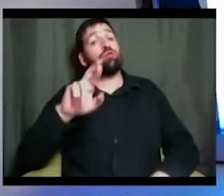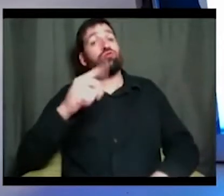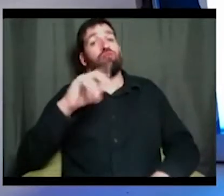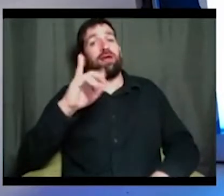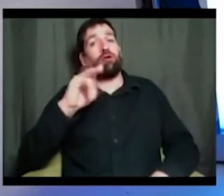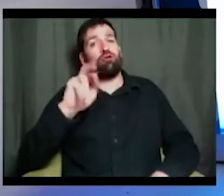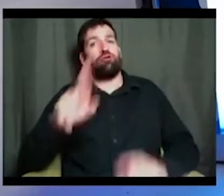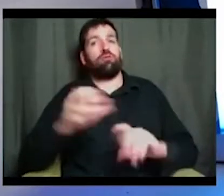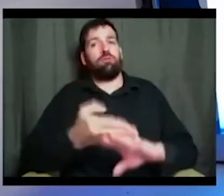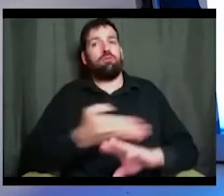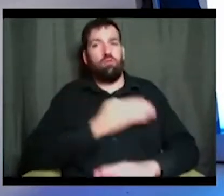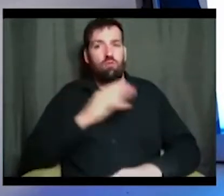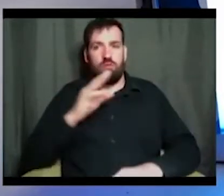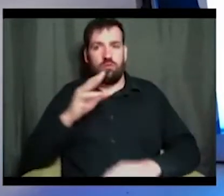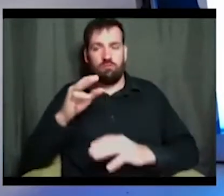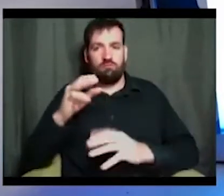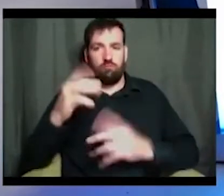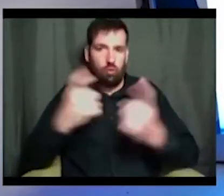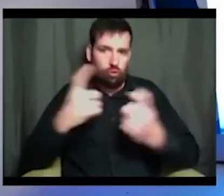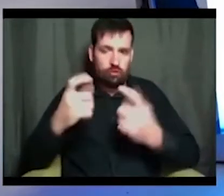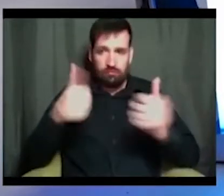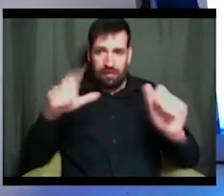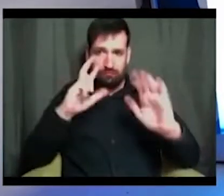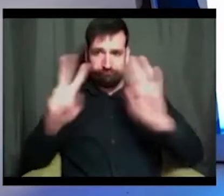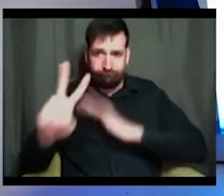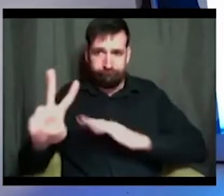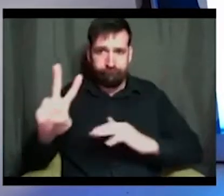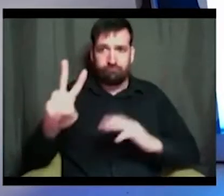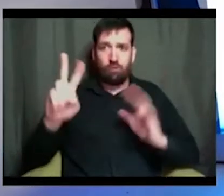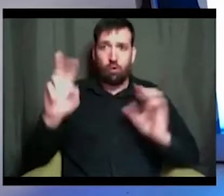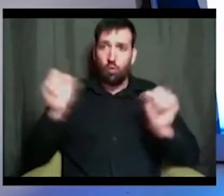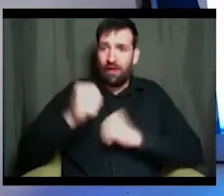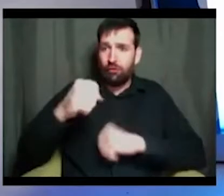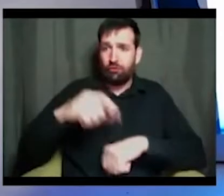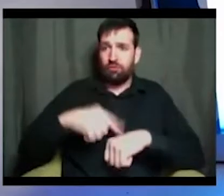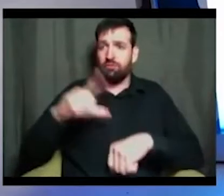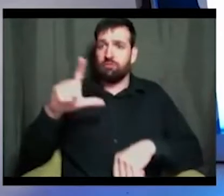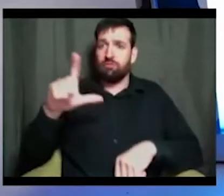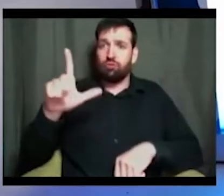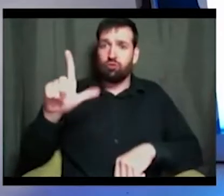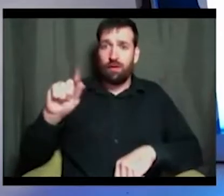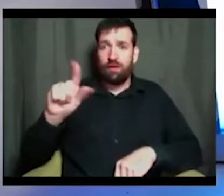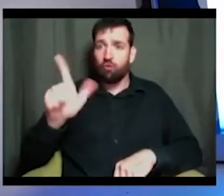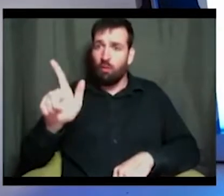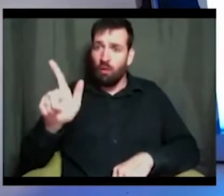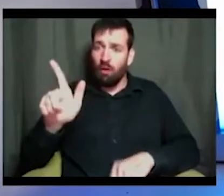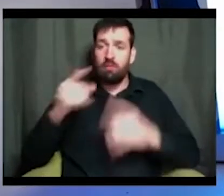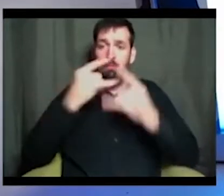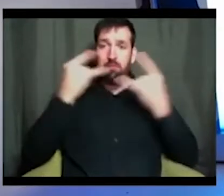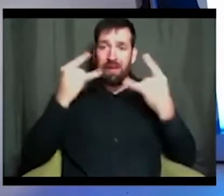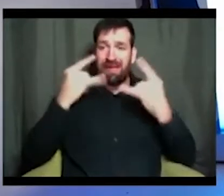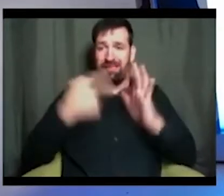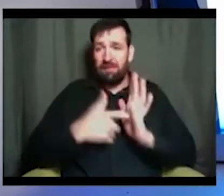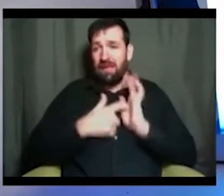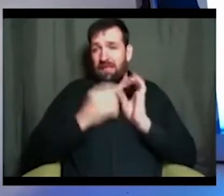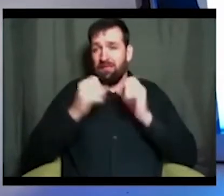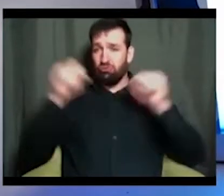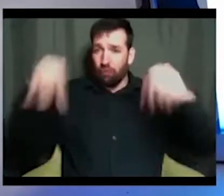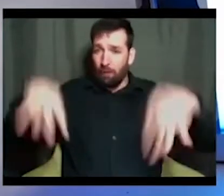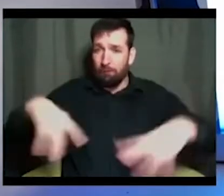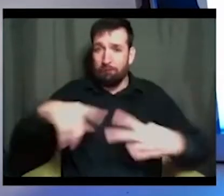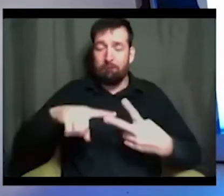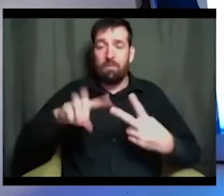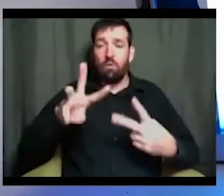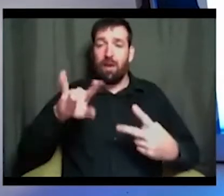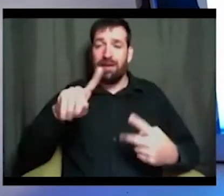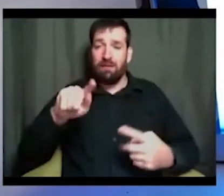are your predictions, 2021 winter, just with masks mandates going away and Wyandotte County numbers and just what you see,